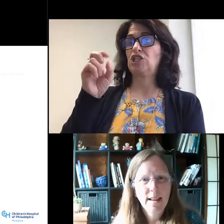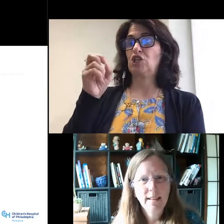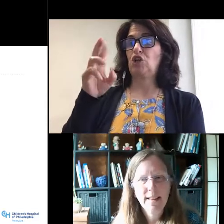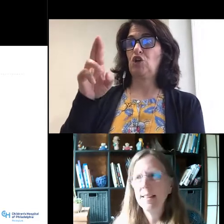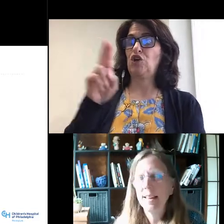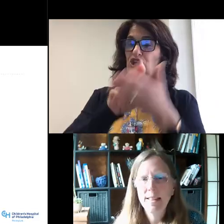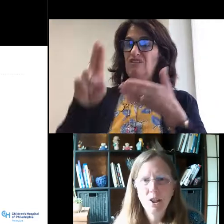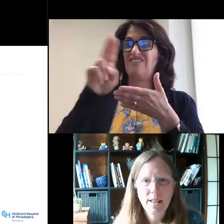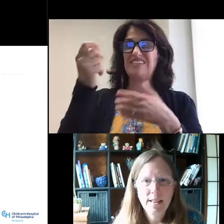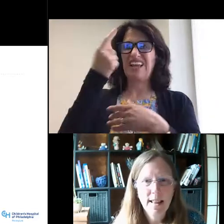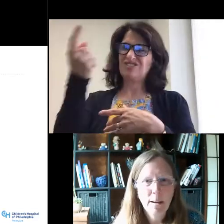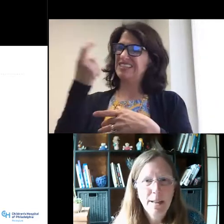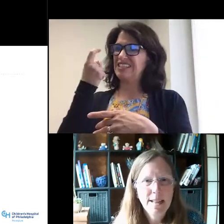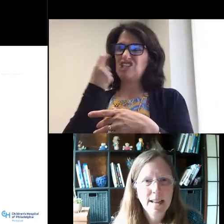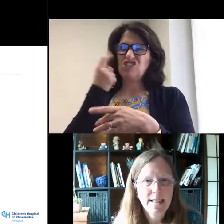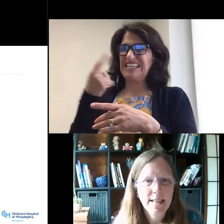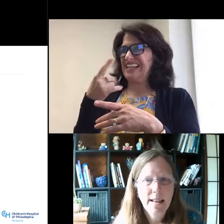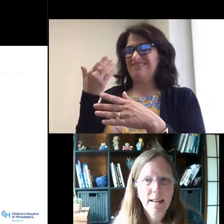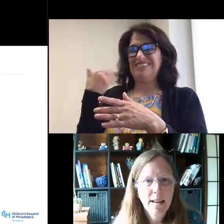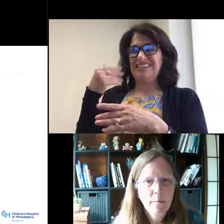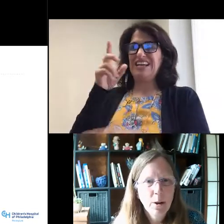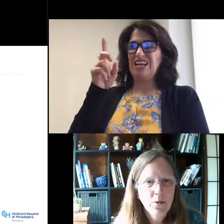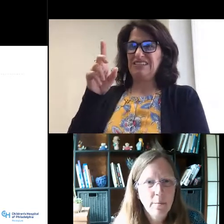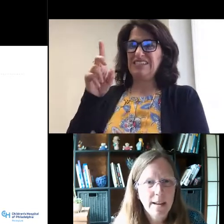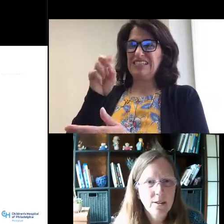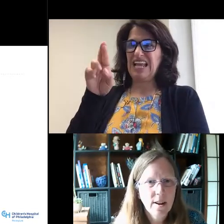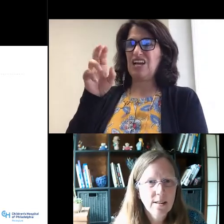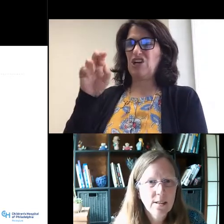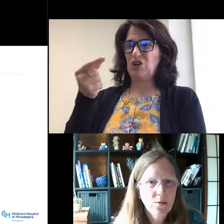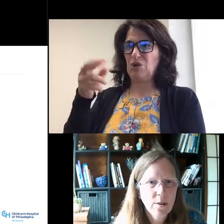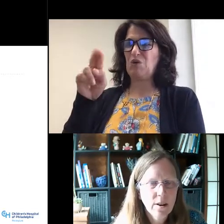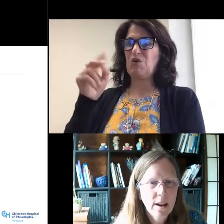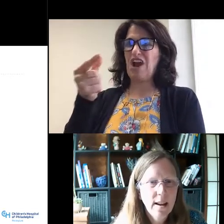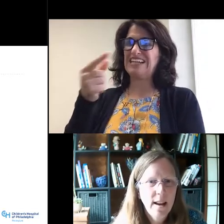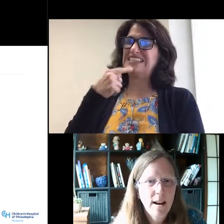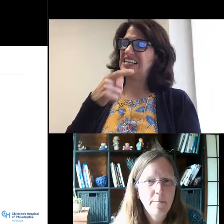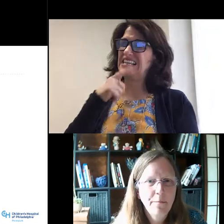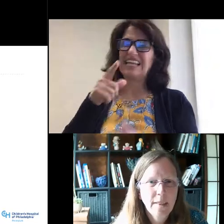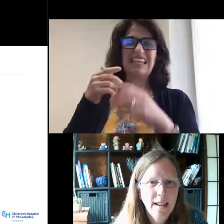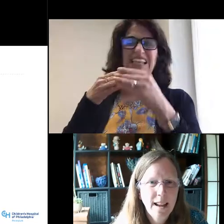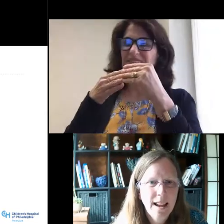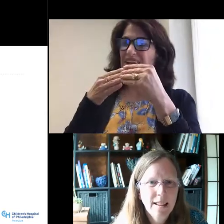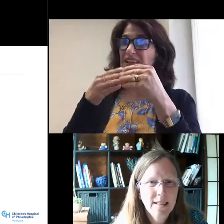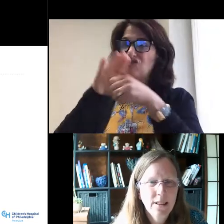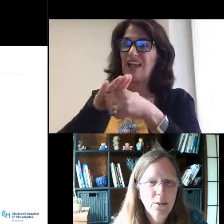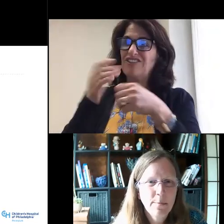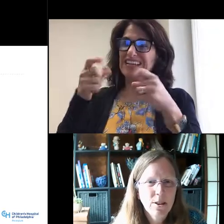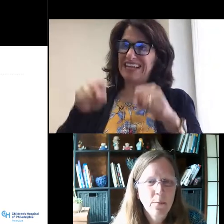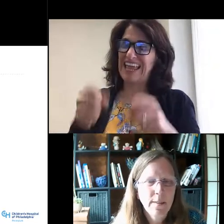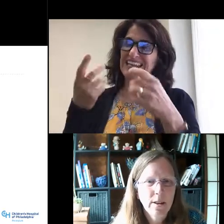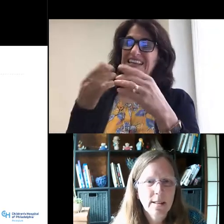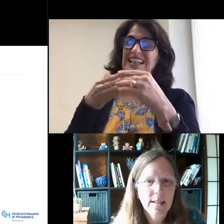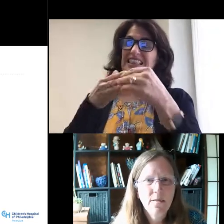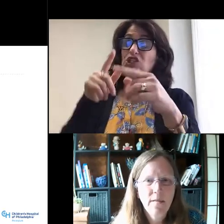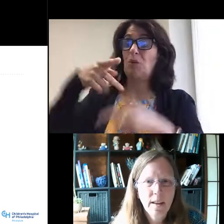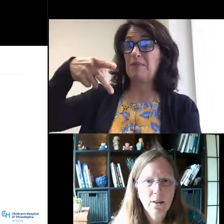events can lead to conditions like PTSD, post-traumatic stress disorder, and especially when